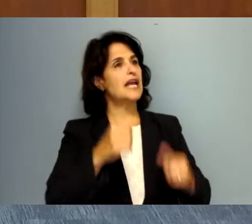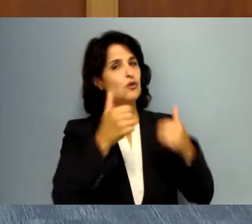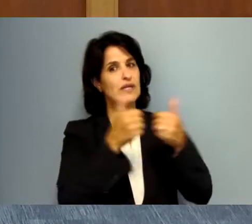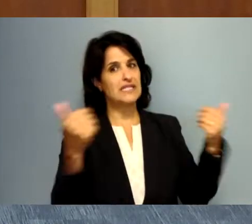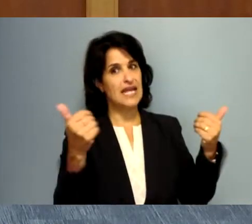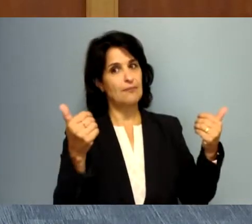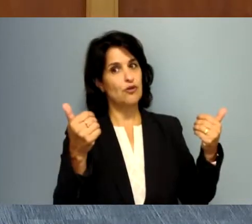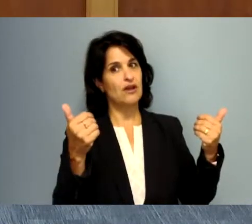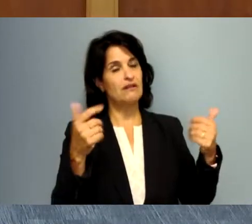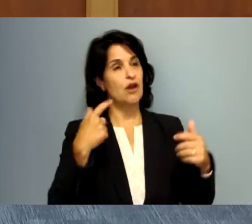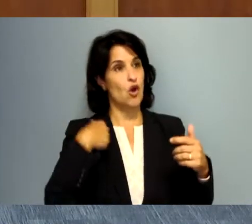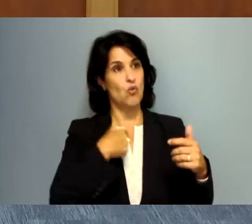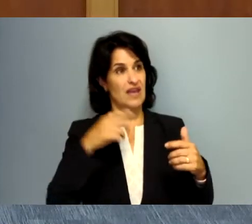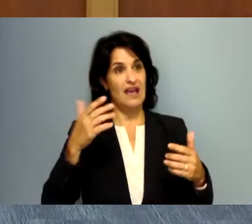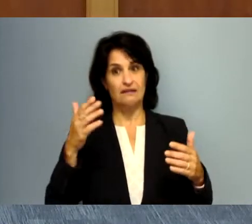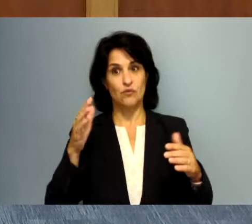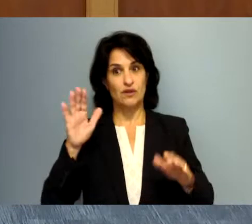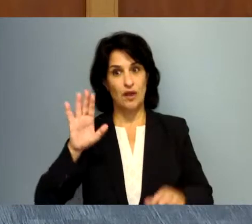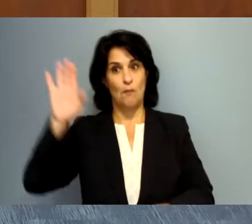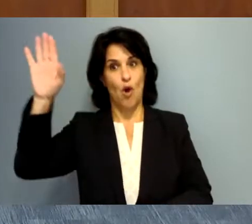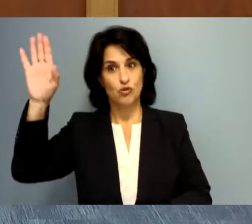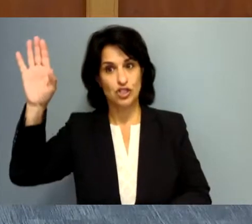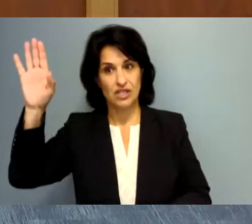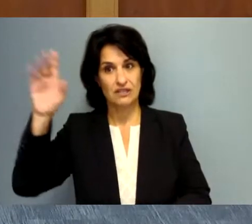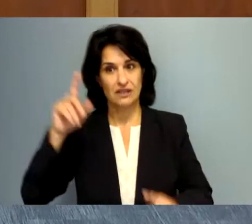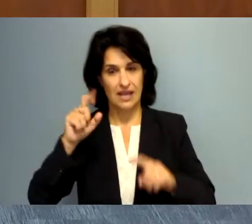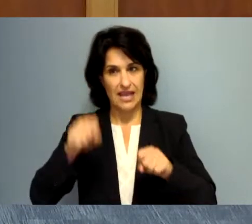motion made. Is there a second on approving 9, 10, 11, 12?